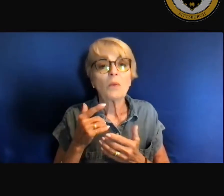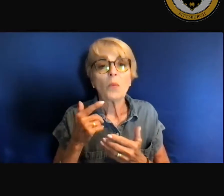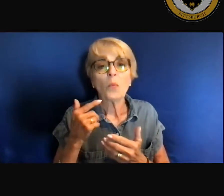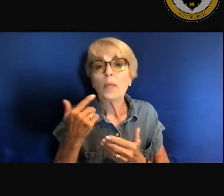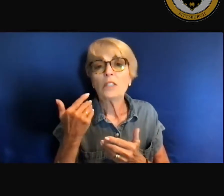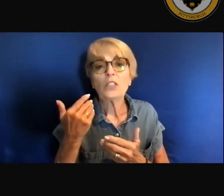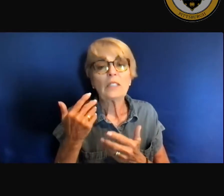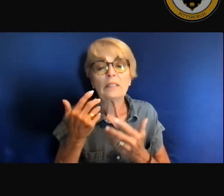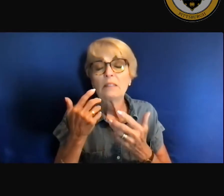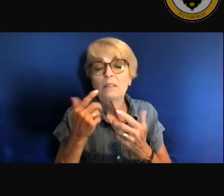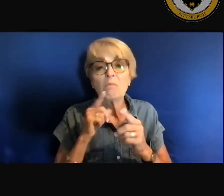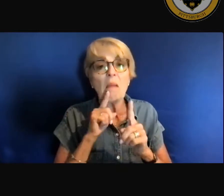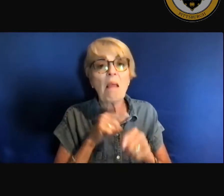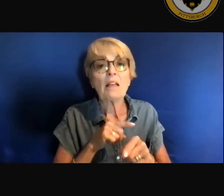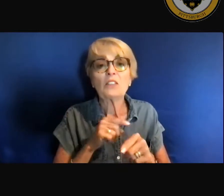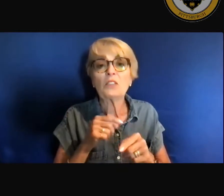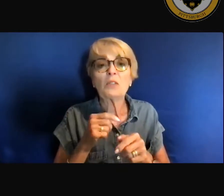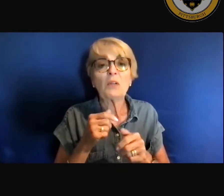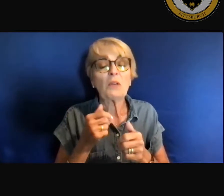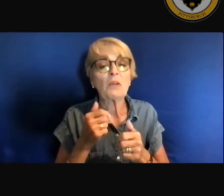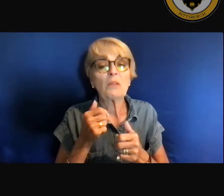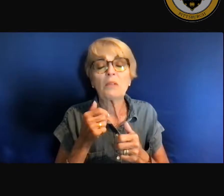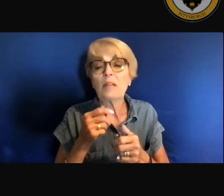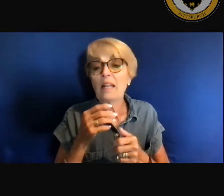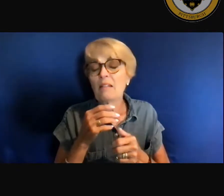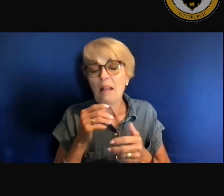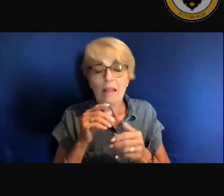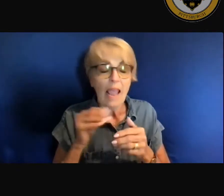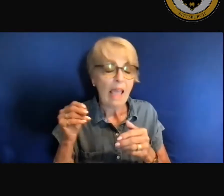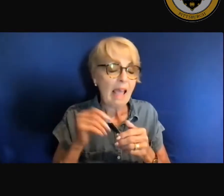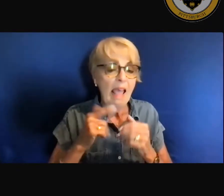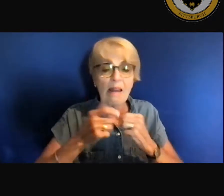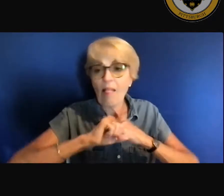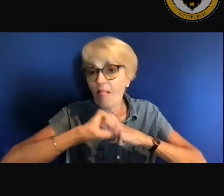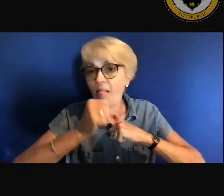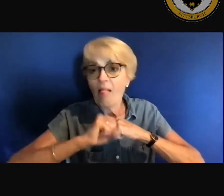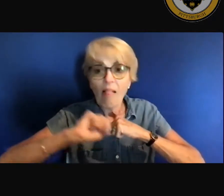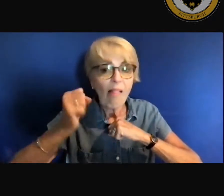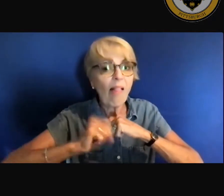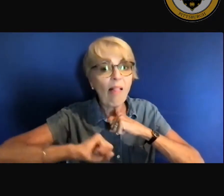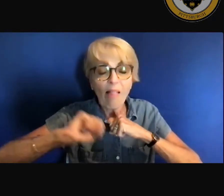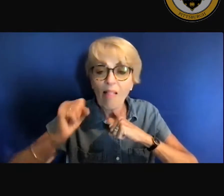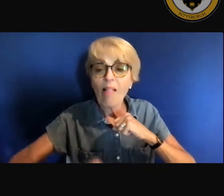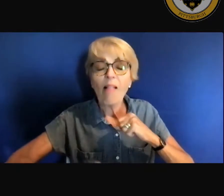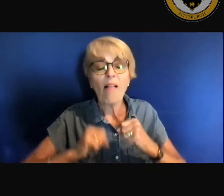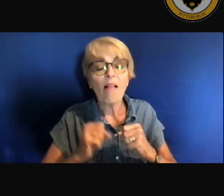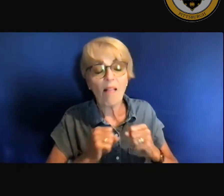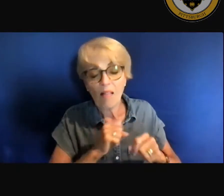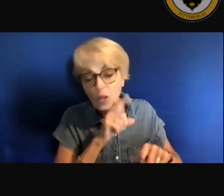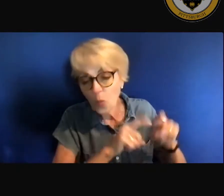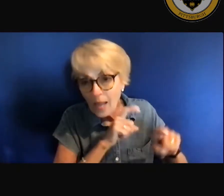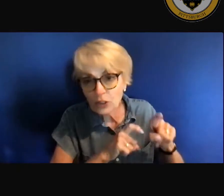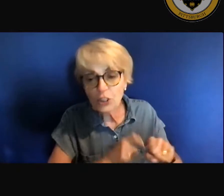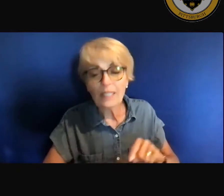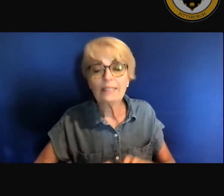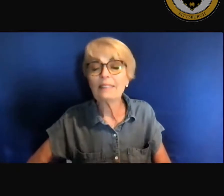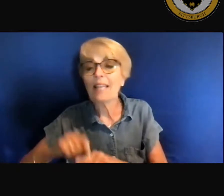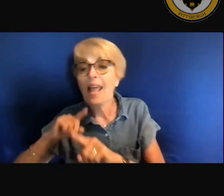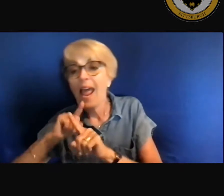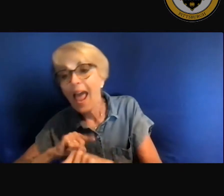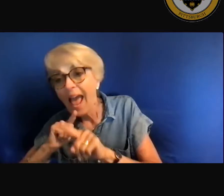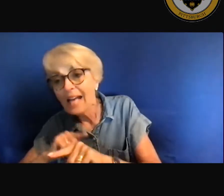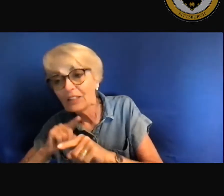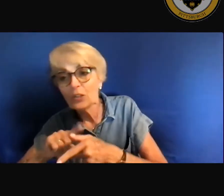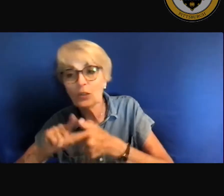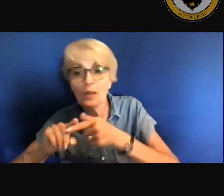Word document and sit everybody in a room and go through all the questions and get all the answers and then send one big answer out to